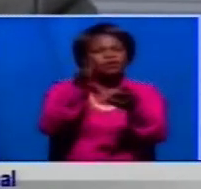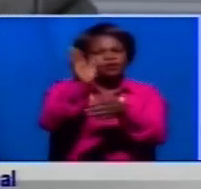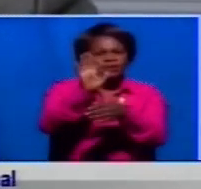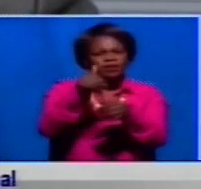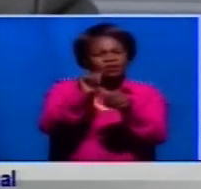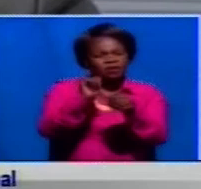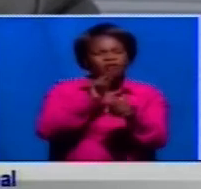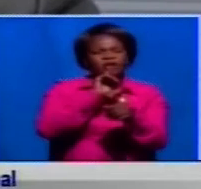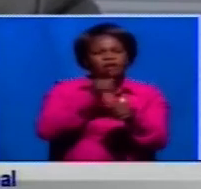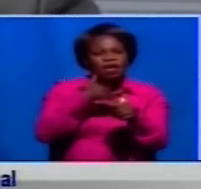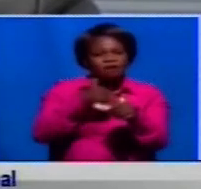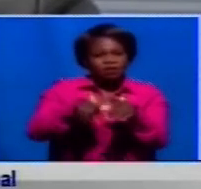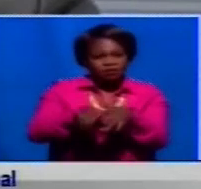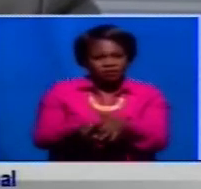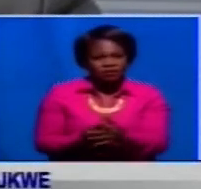at,